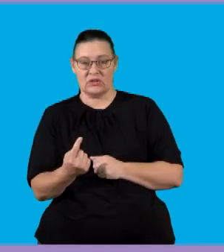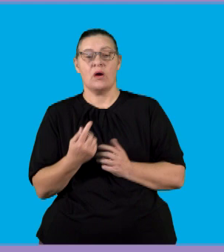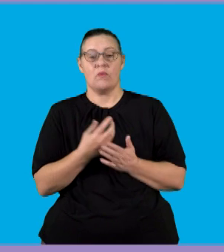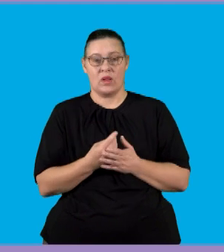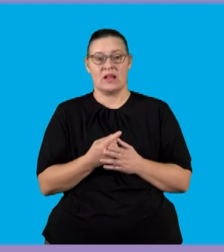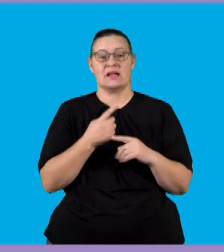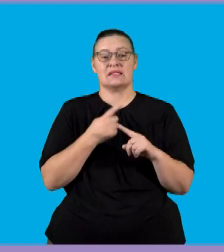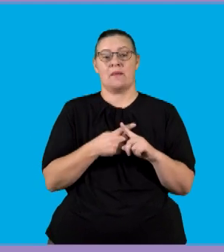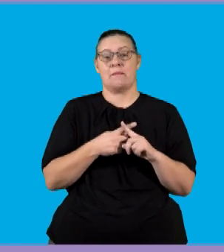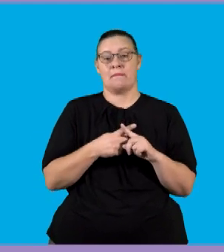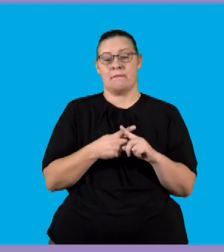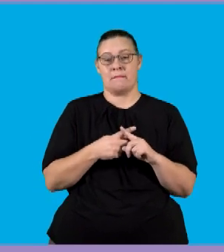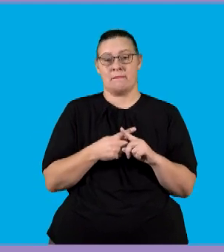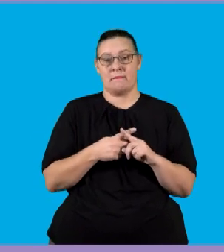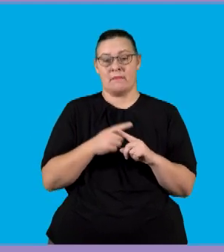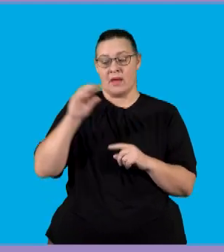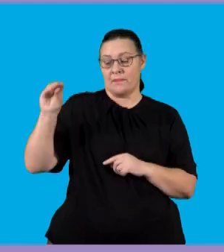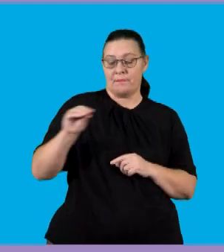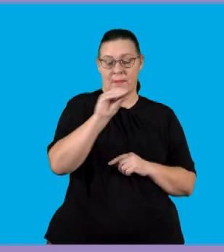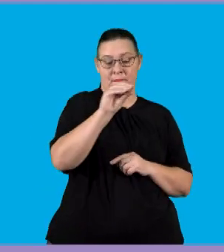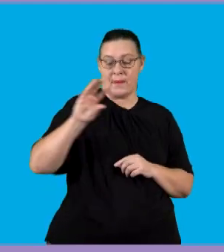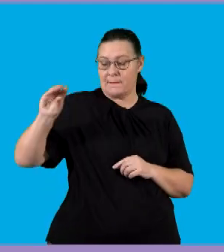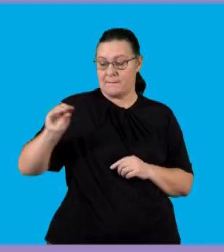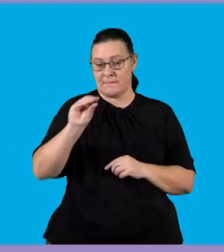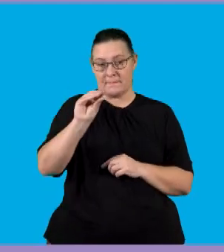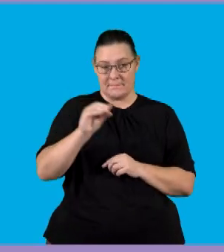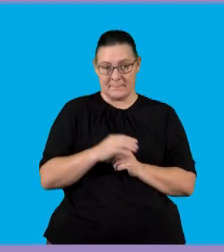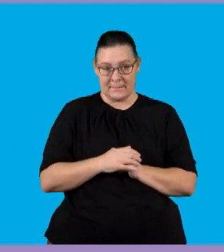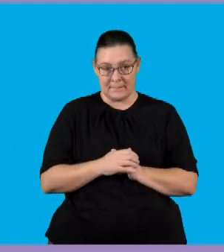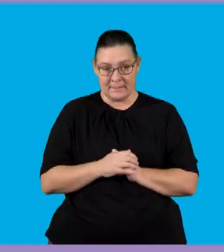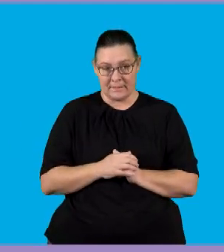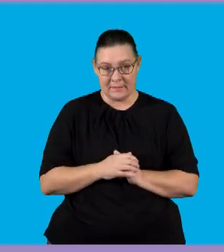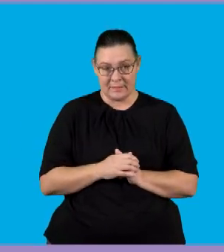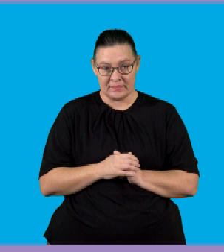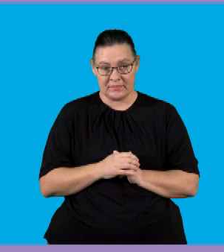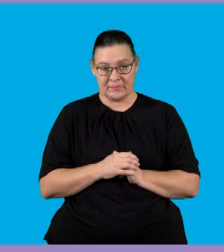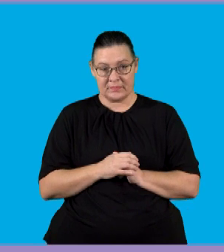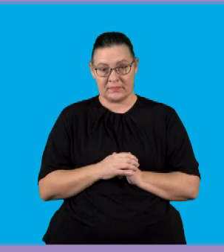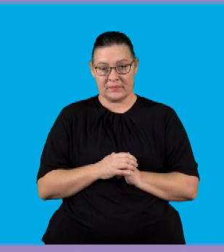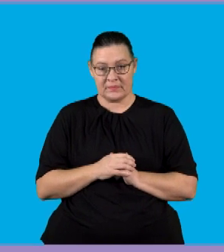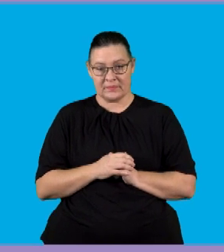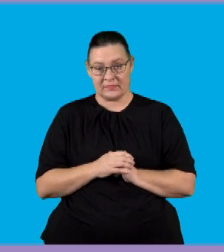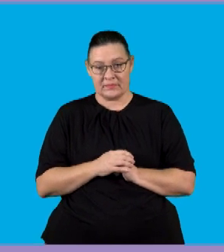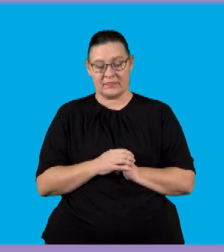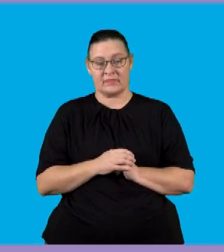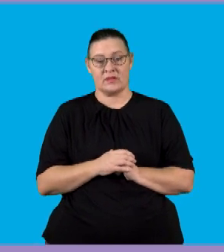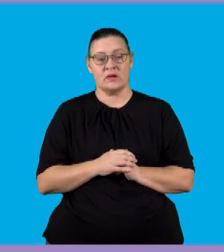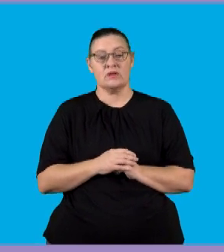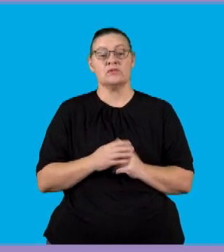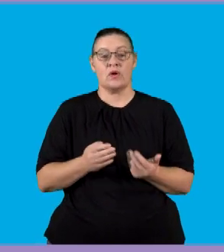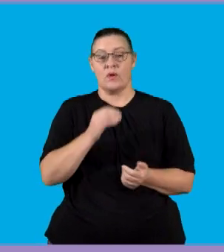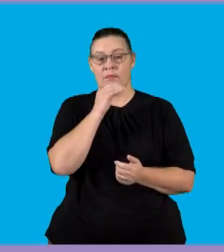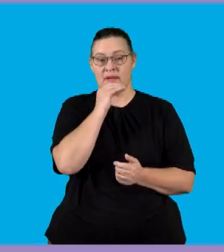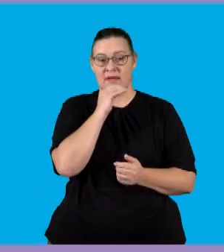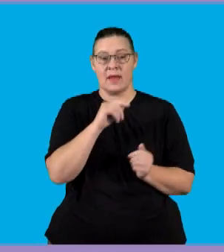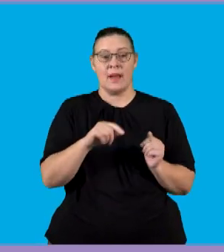will multiply, each exponent within the product will multiply with the exponent that has been raised. So that